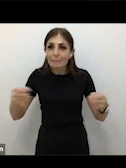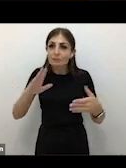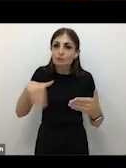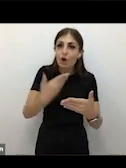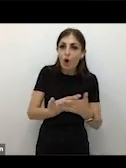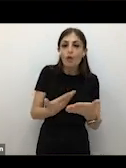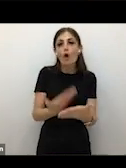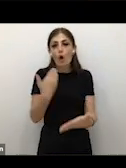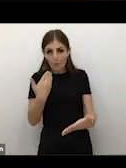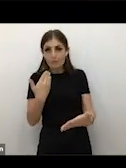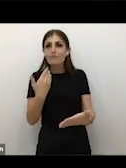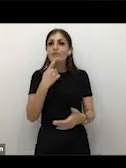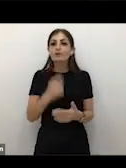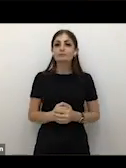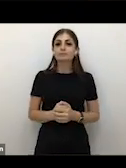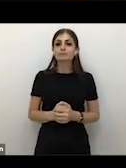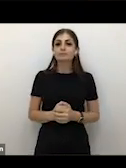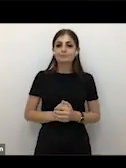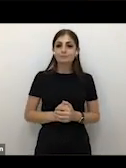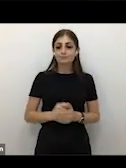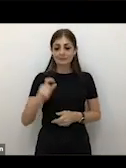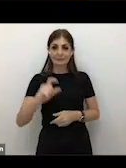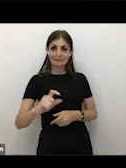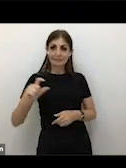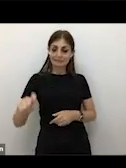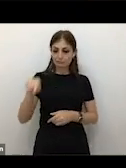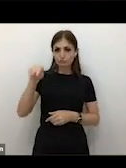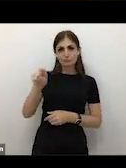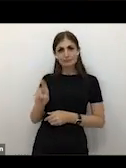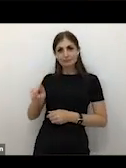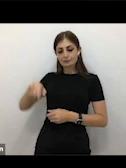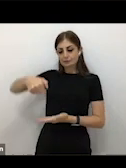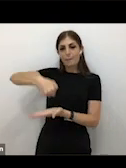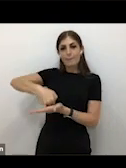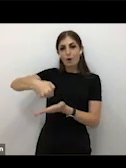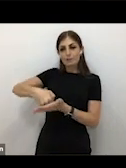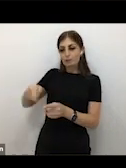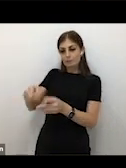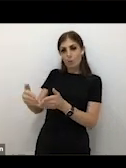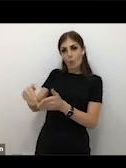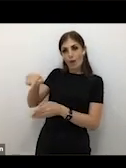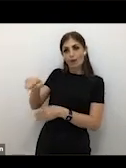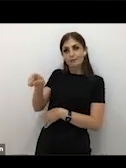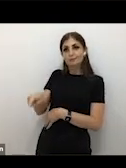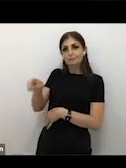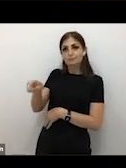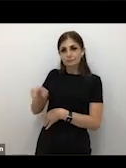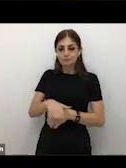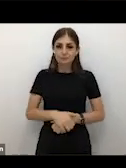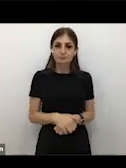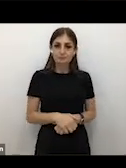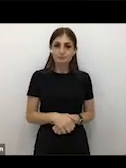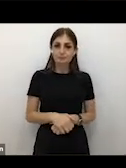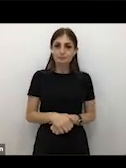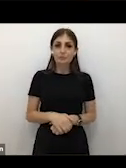and off using the button that has the letters CC on it in the bottom right-hand corner of this video. Underneath